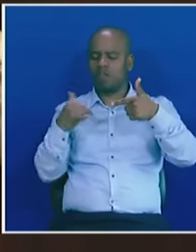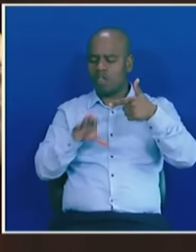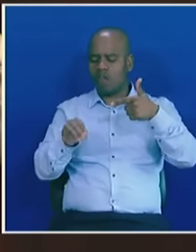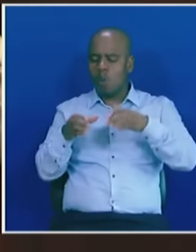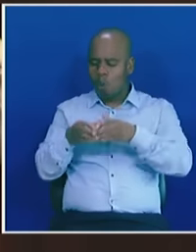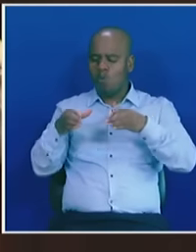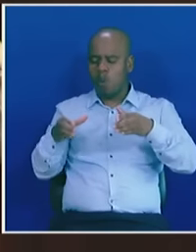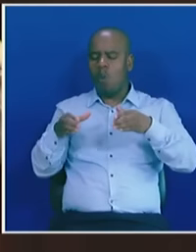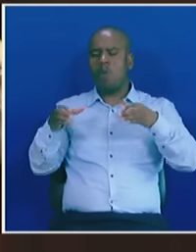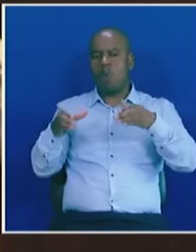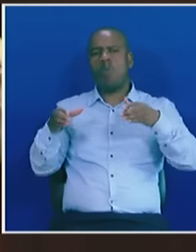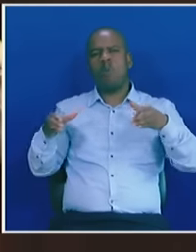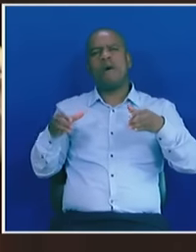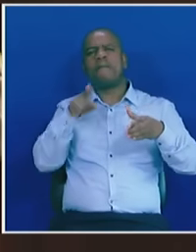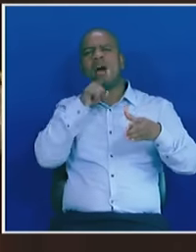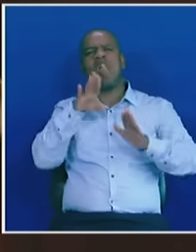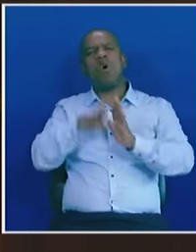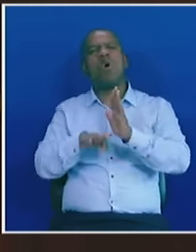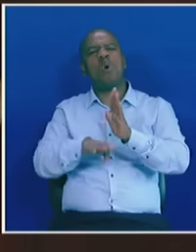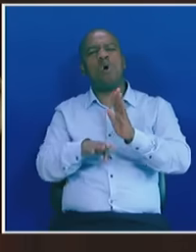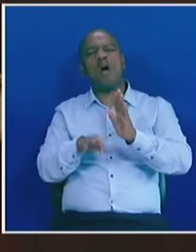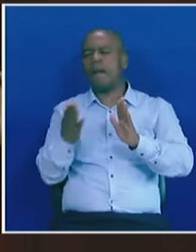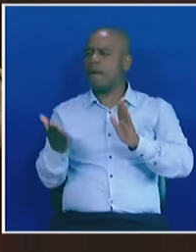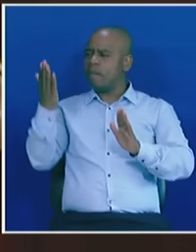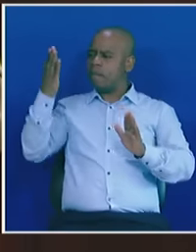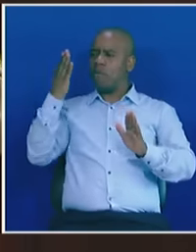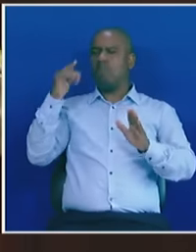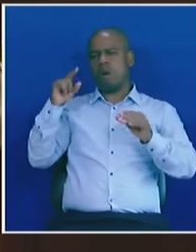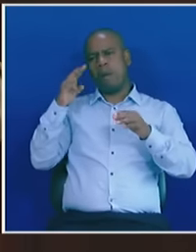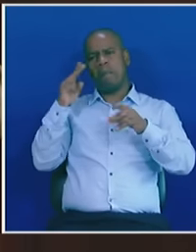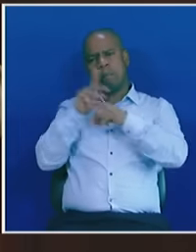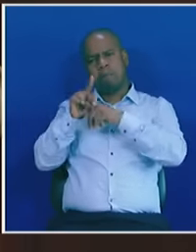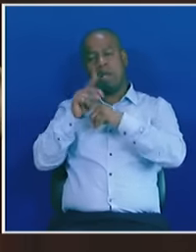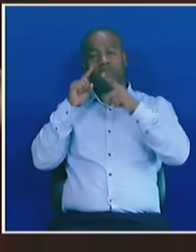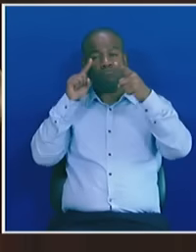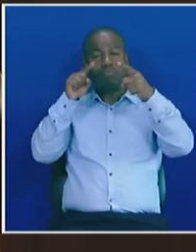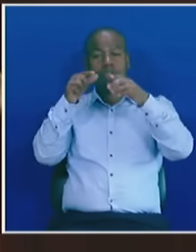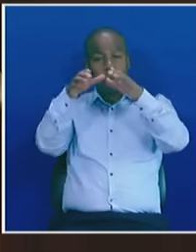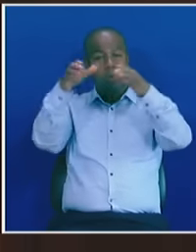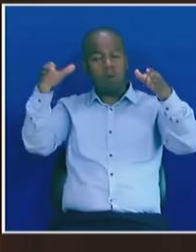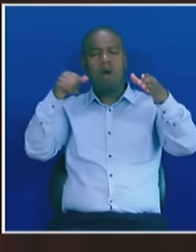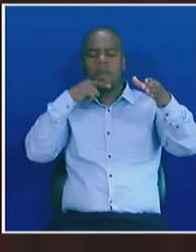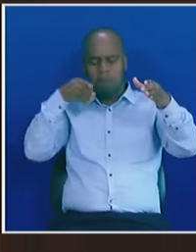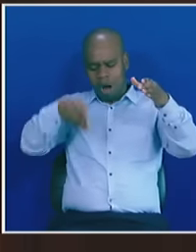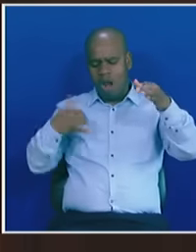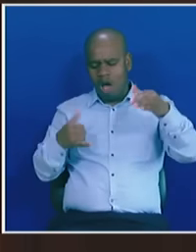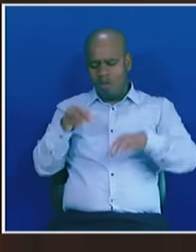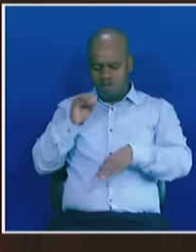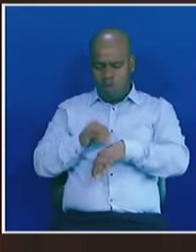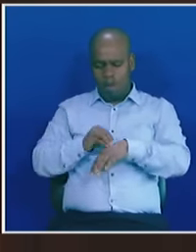is at a lower rate than previously forecast as a result of various external and domestic